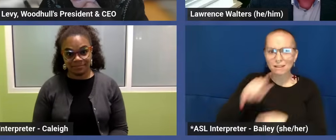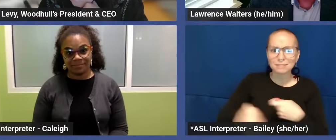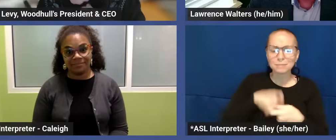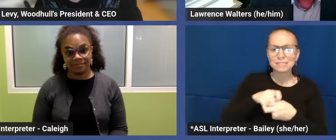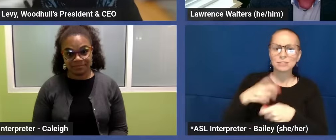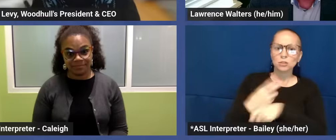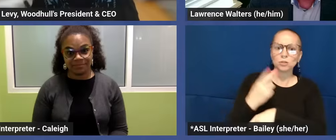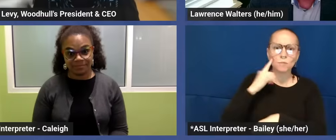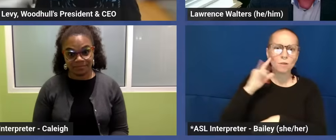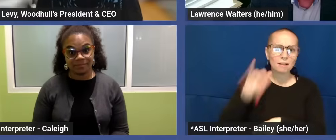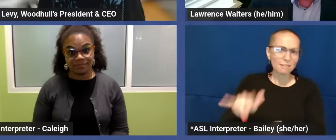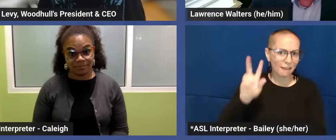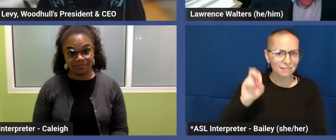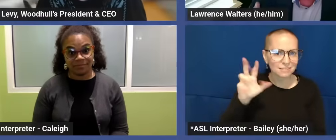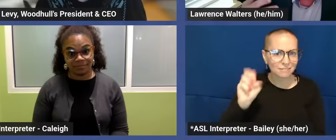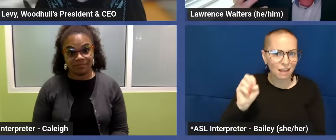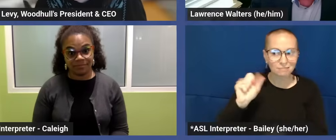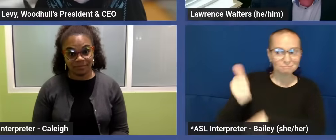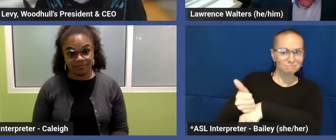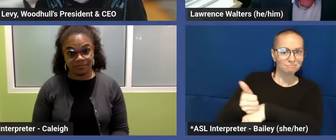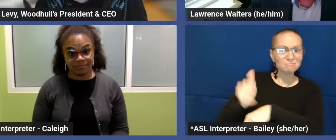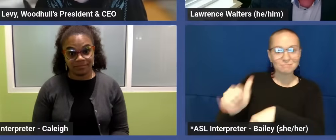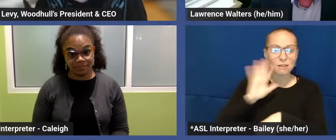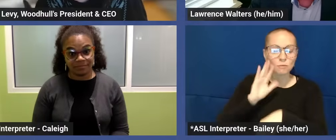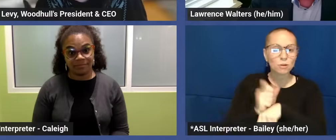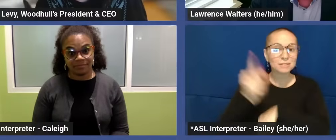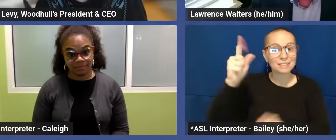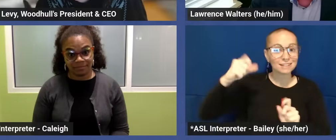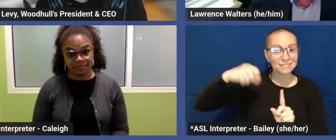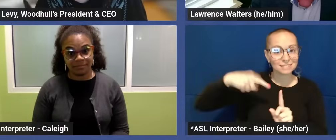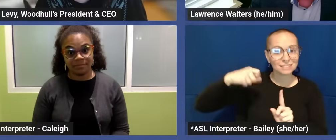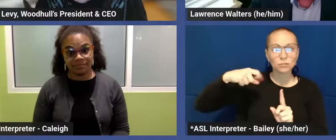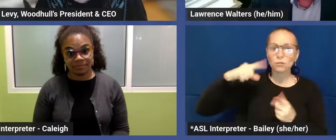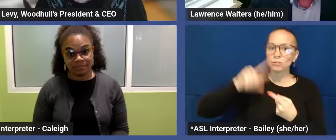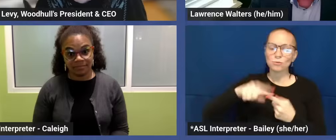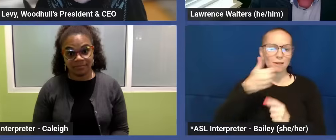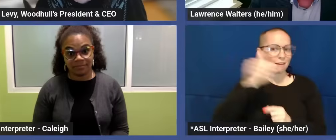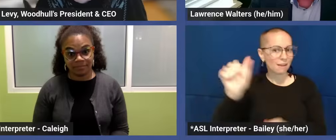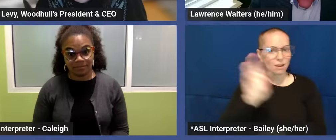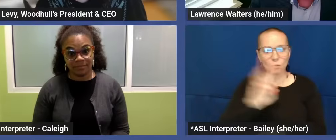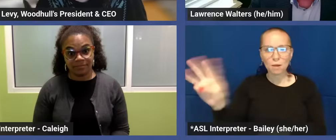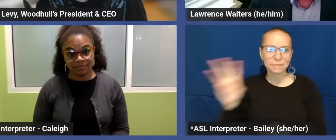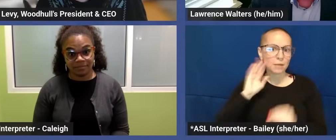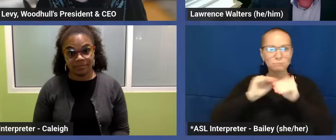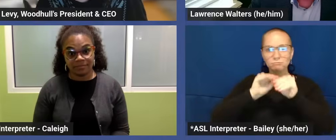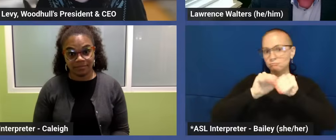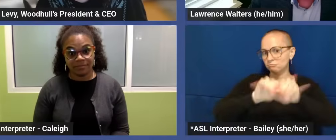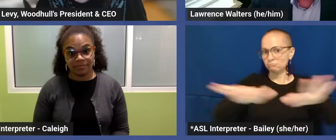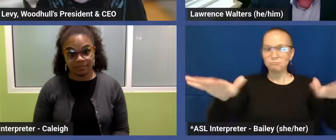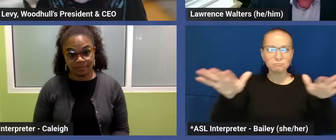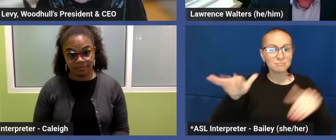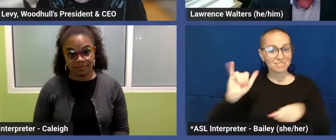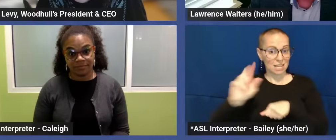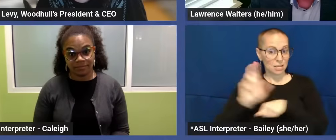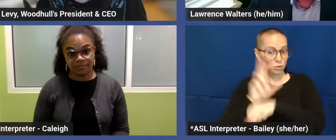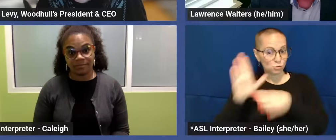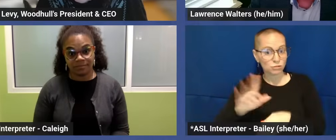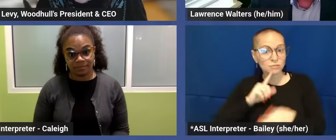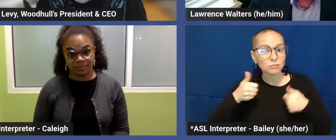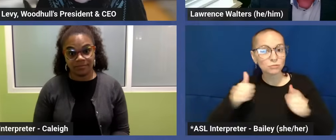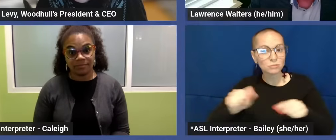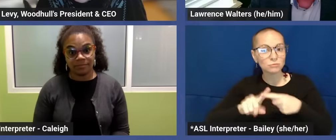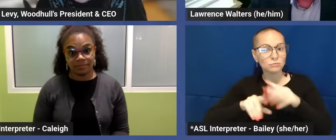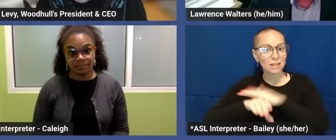device is. And then that device would send a signal to any website that the user is trying to